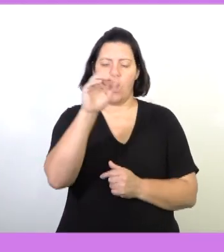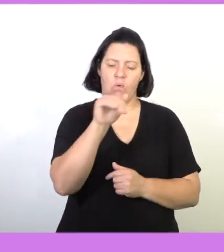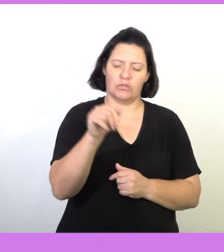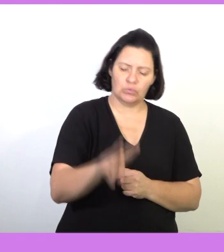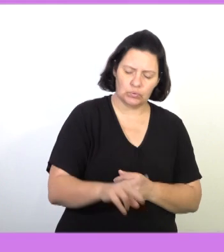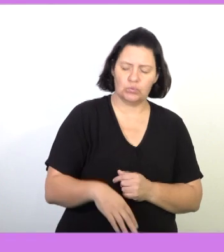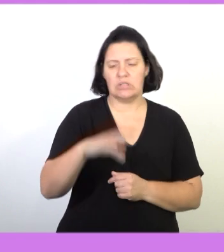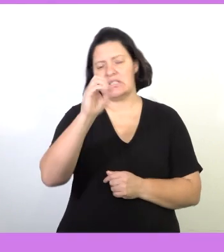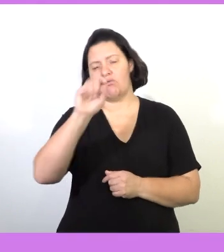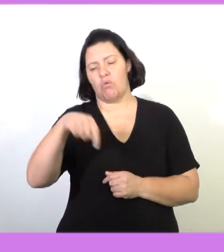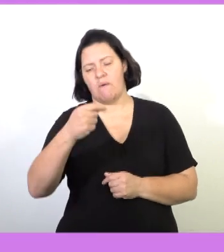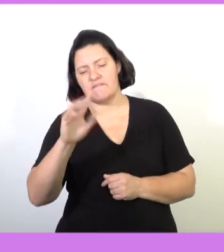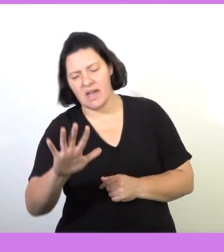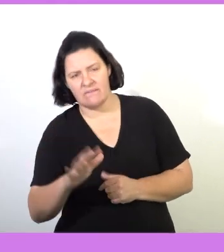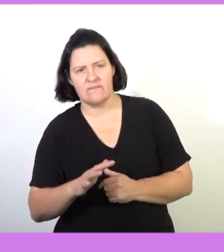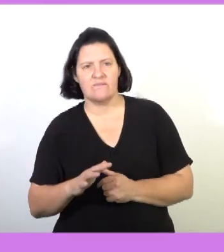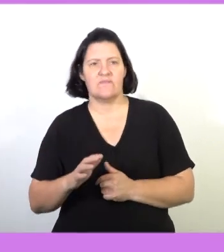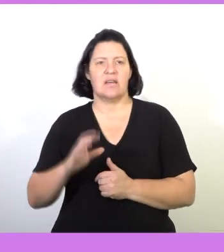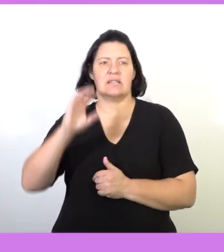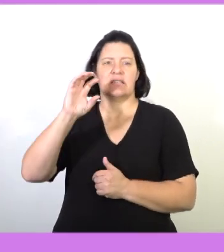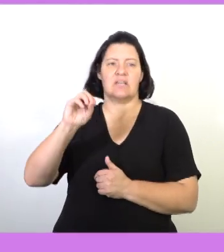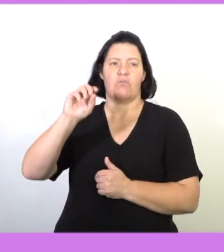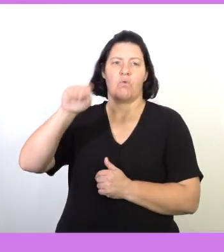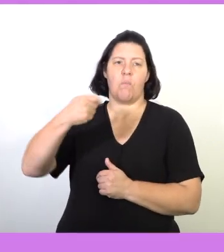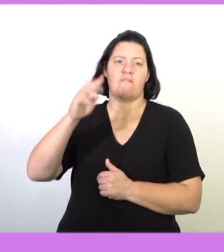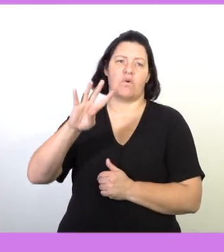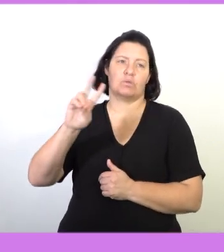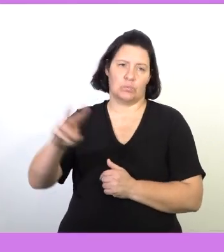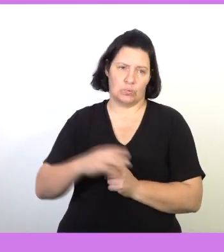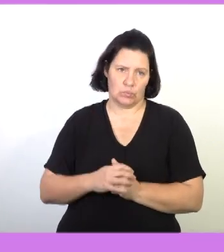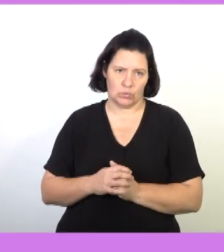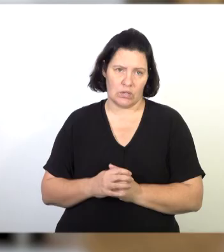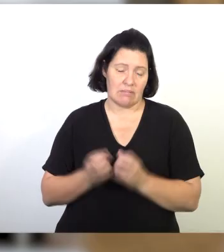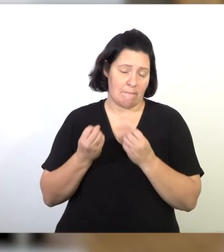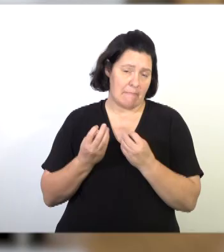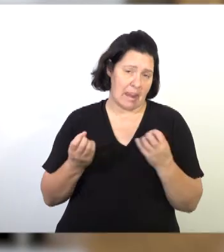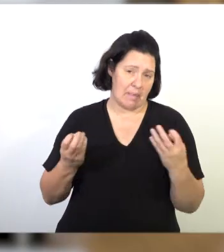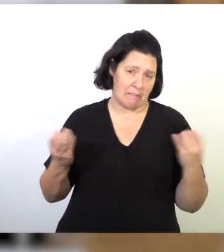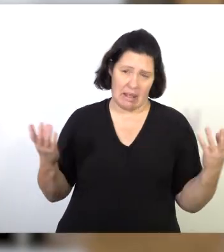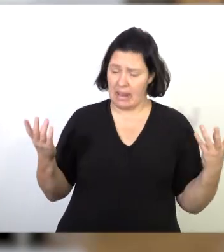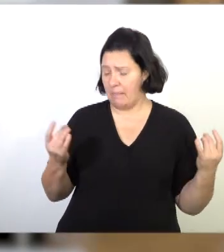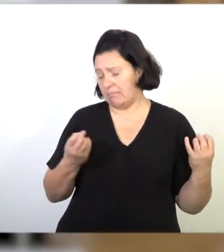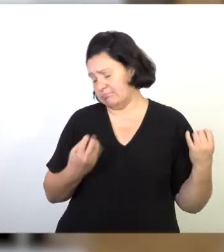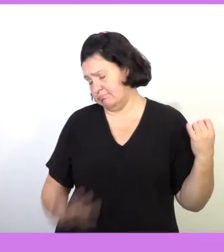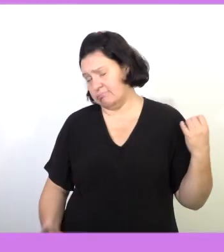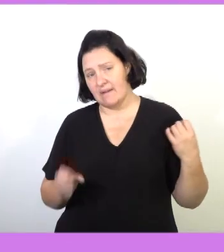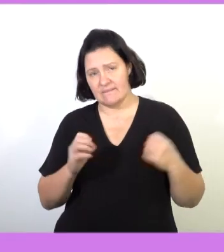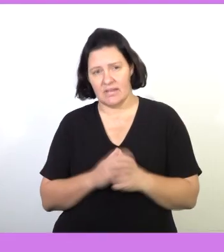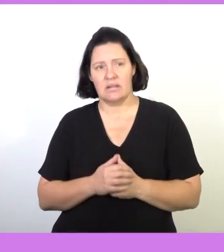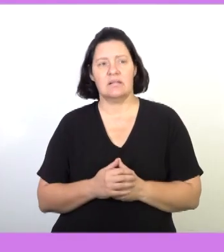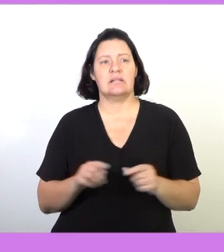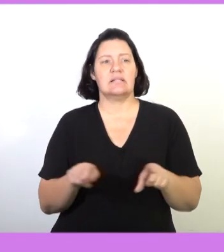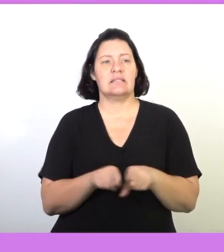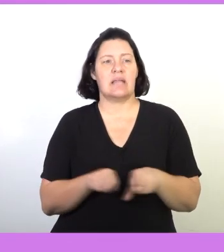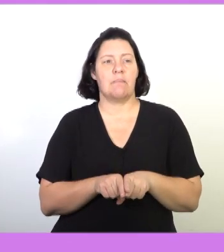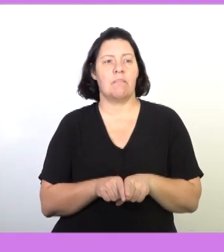2, 0,5, and 0,42. Of course, there are many others. And then we